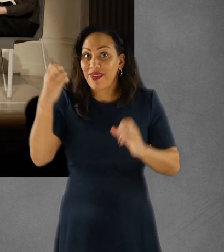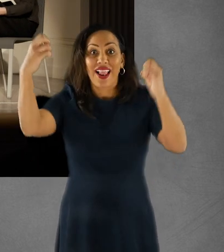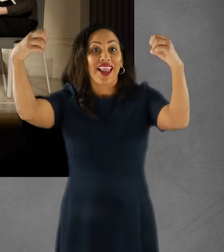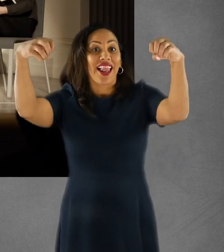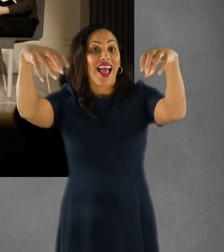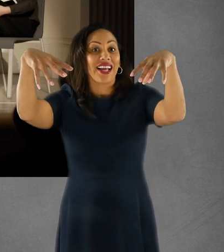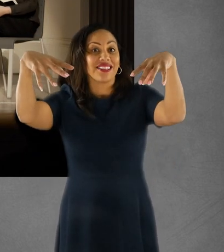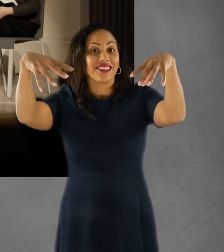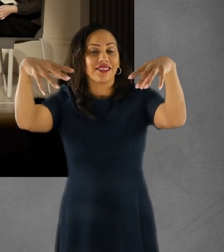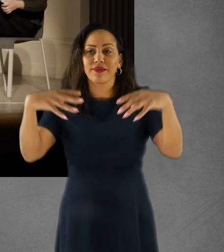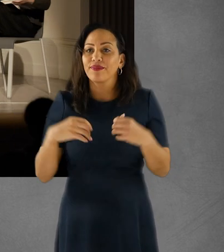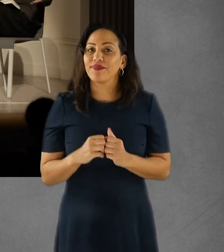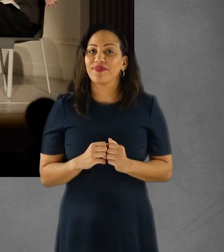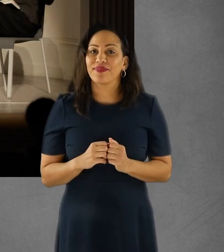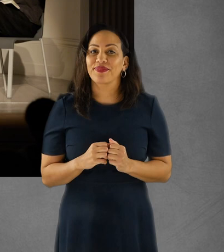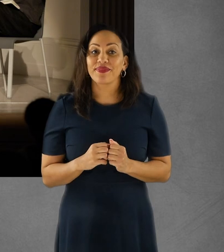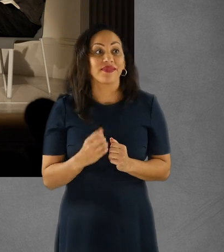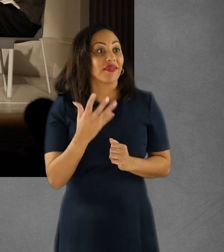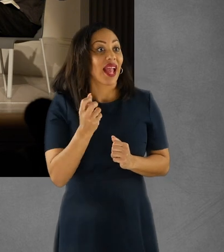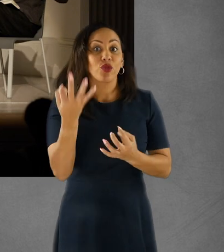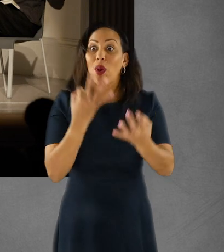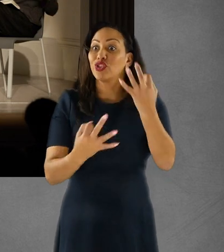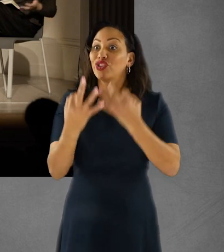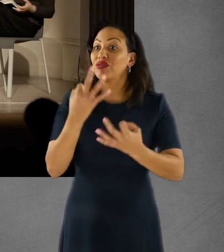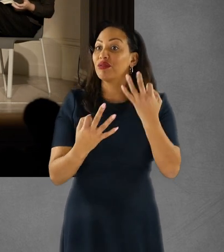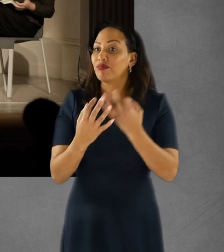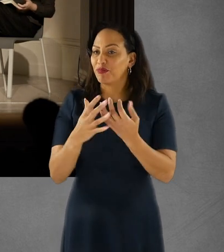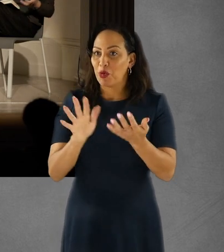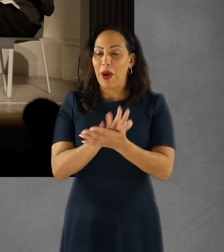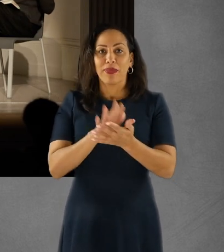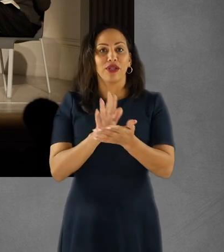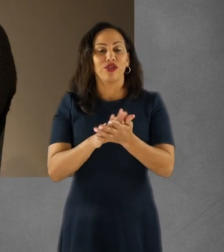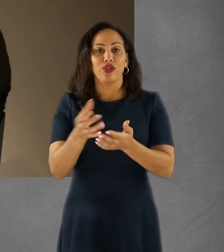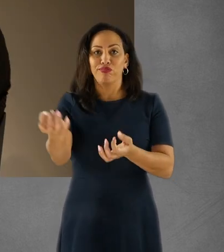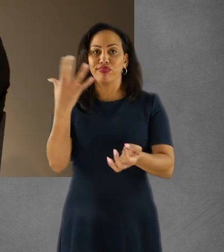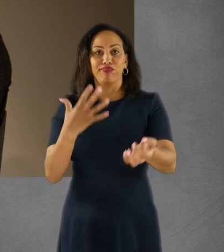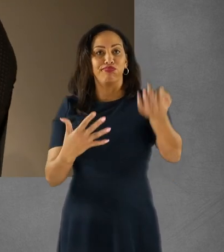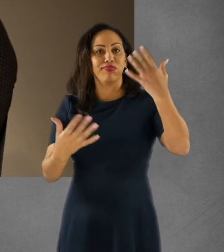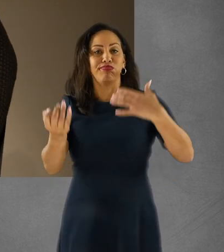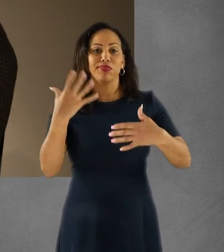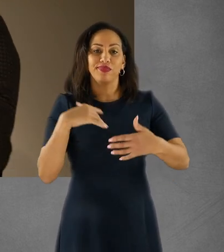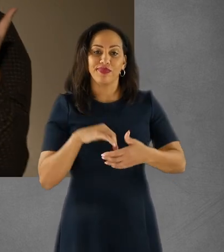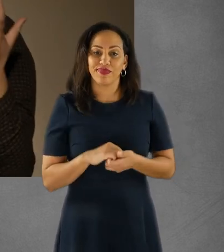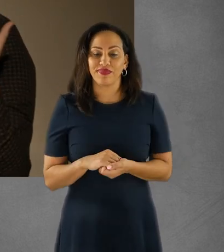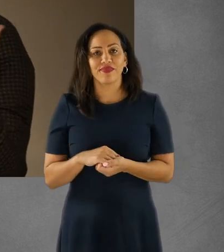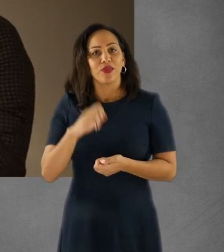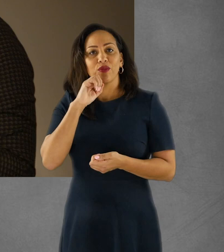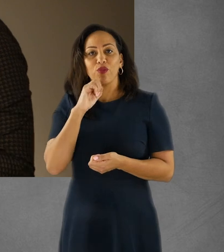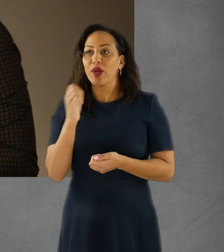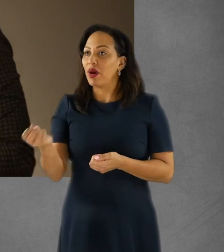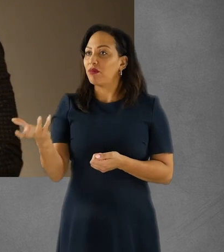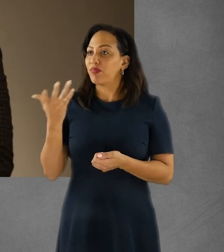questions and you're willing to just bring them up, we will relay them to each other because we want to record